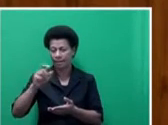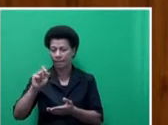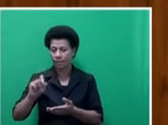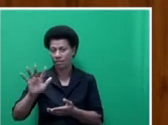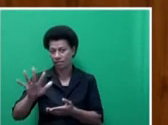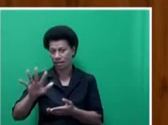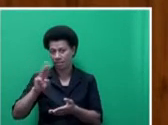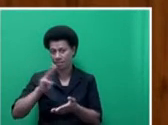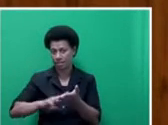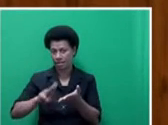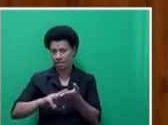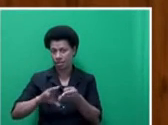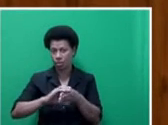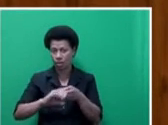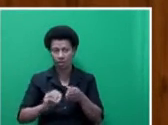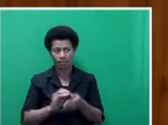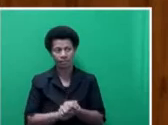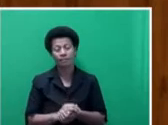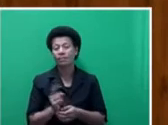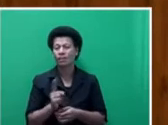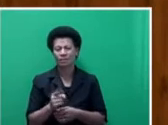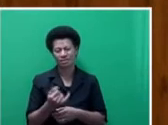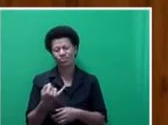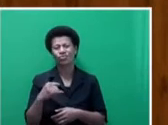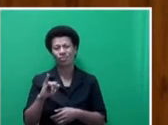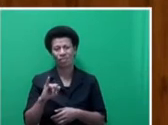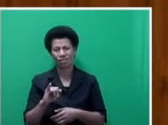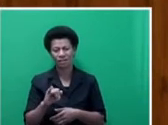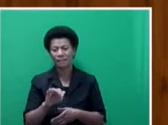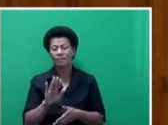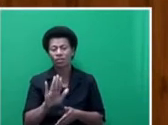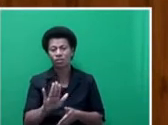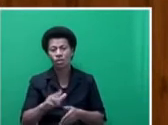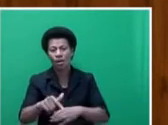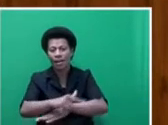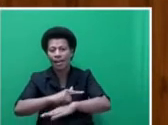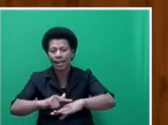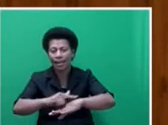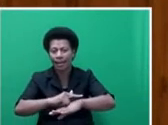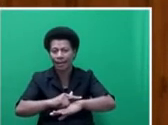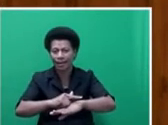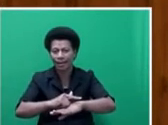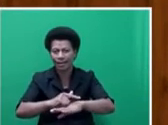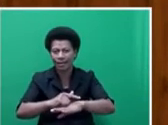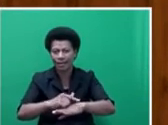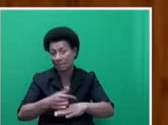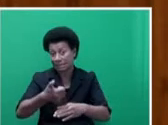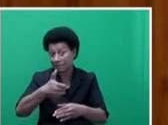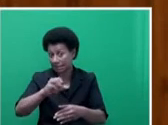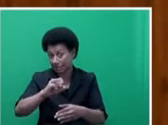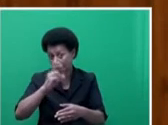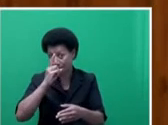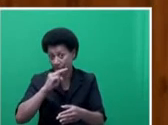landlords. So what is wrong in actually taking your land to the land bank with the consent of 60 people in